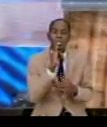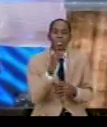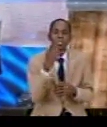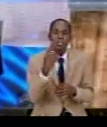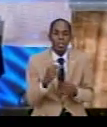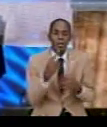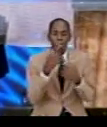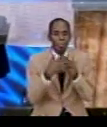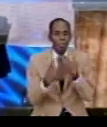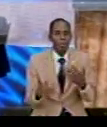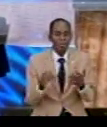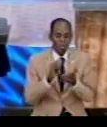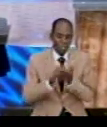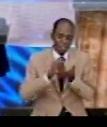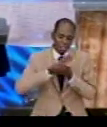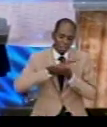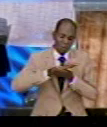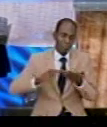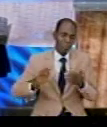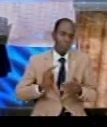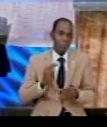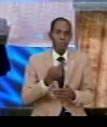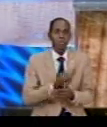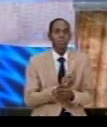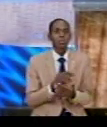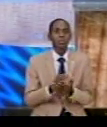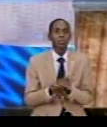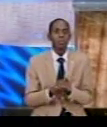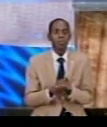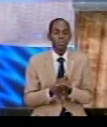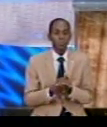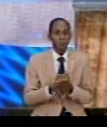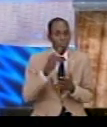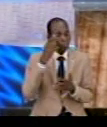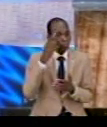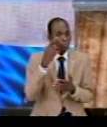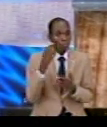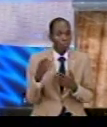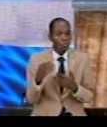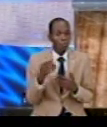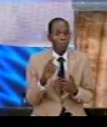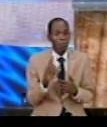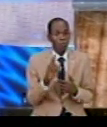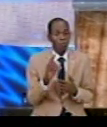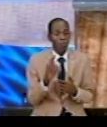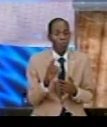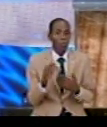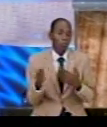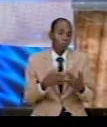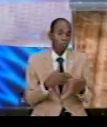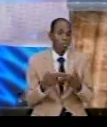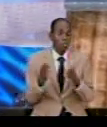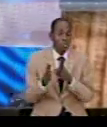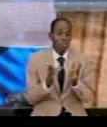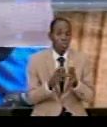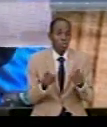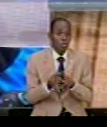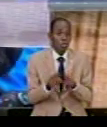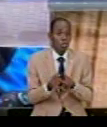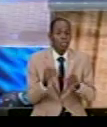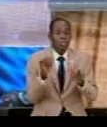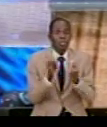that sanctifies us. Wherefore, Jesus also, that he